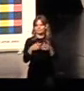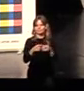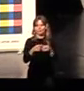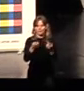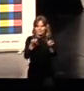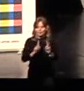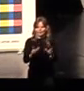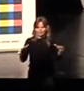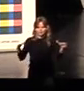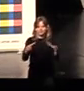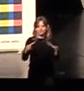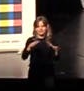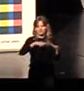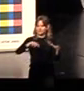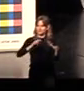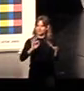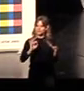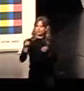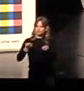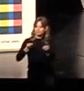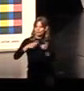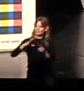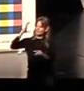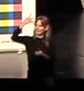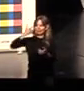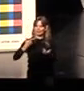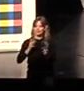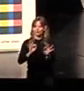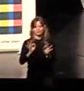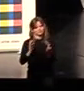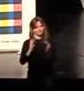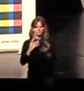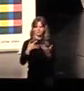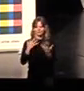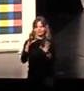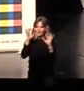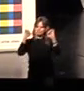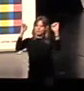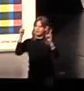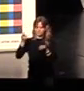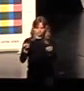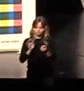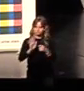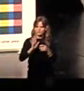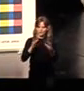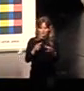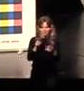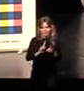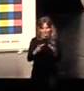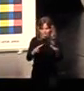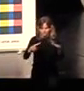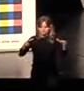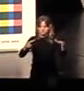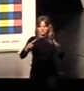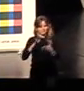longer subject of the king of the en broer de population becomes de source of digital met